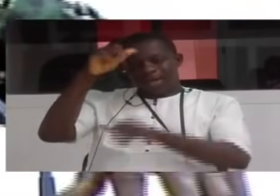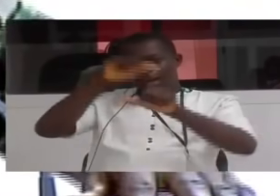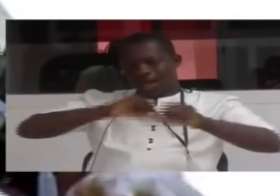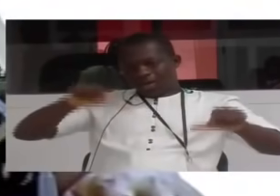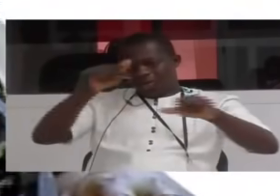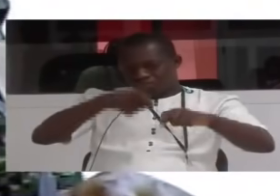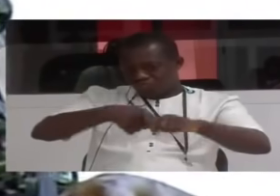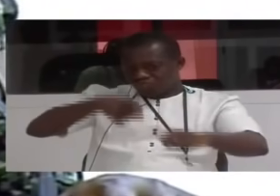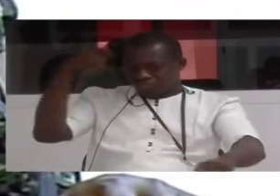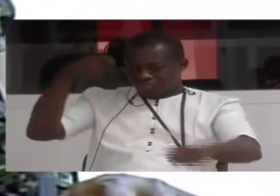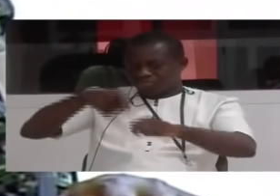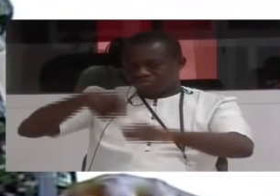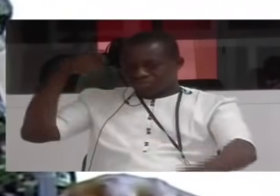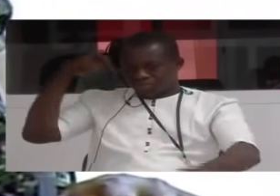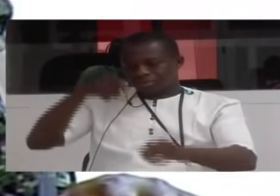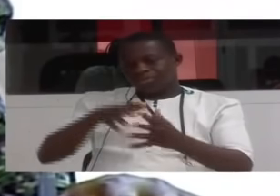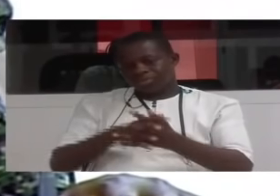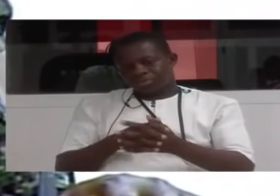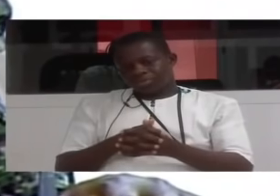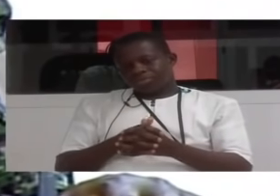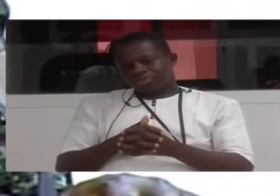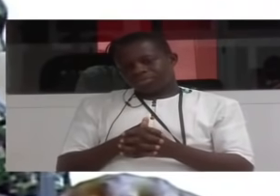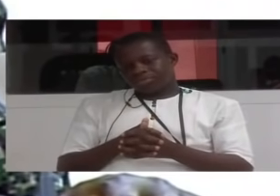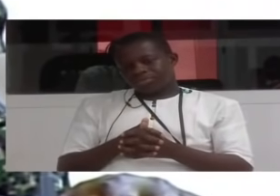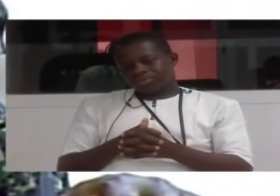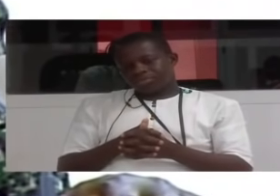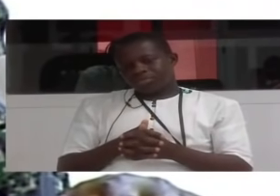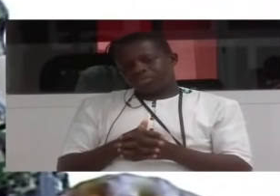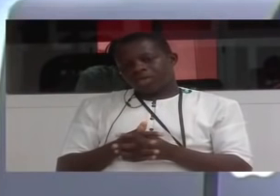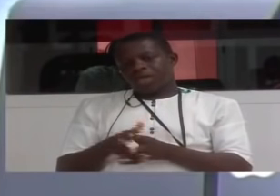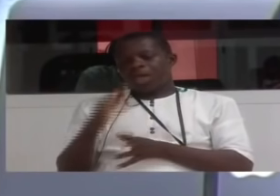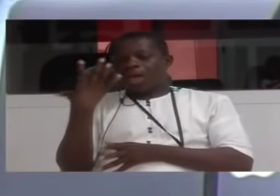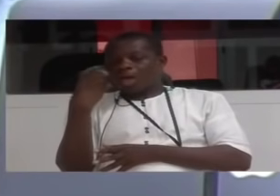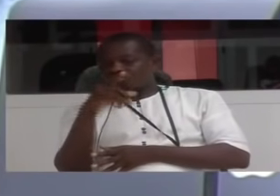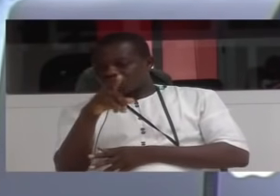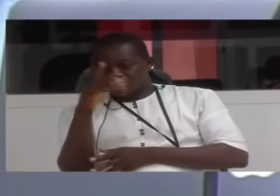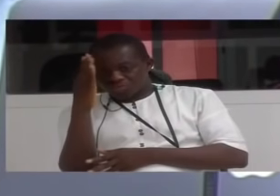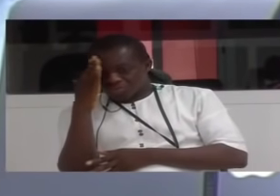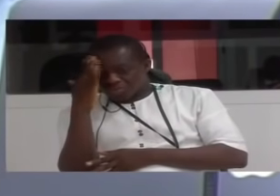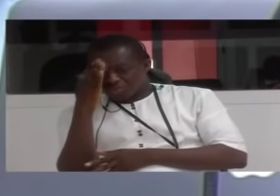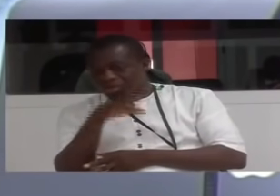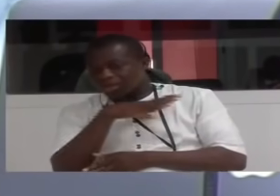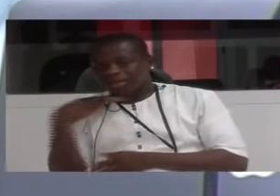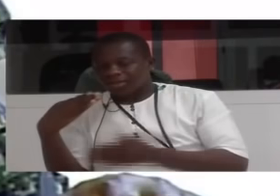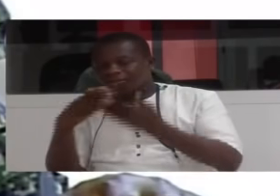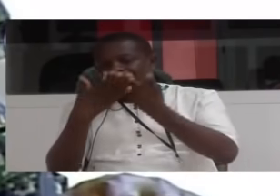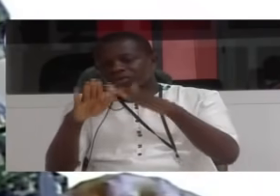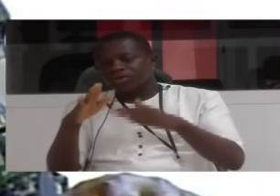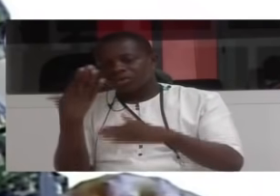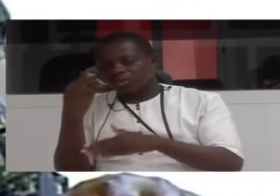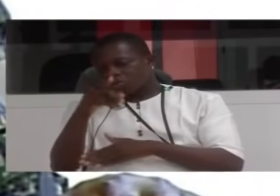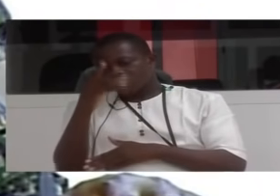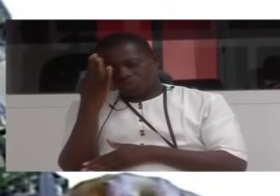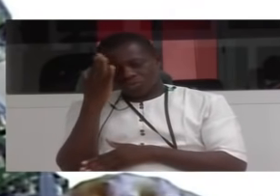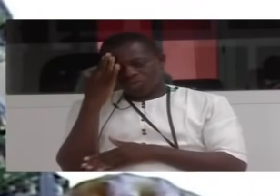stood behind Kanilay just beside the generator. How did you come to realize that they were killed already? Naka nga xamé né ñi